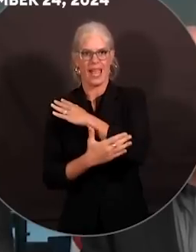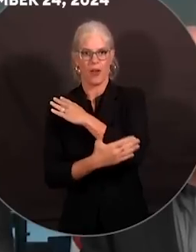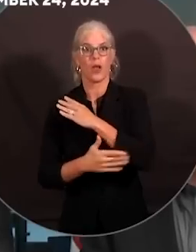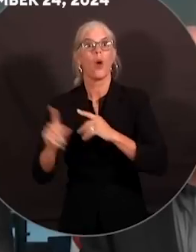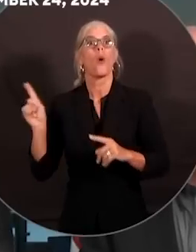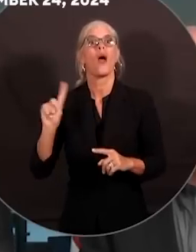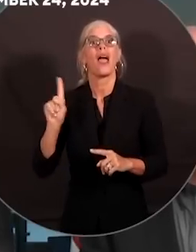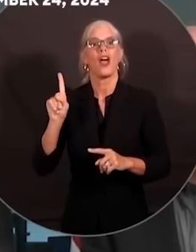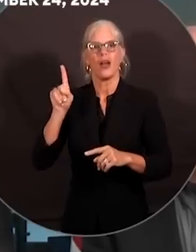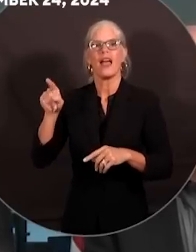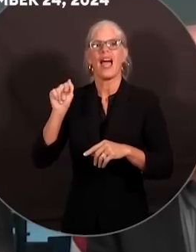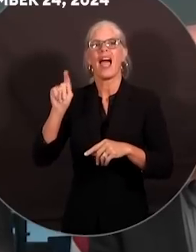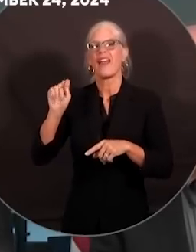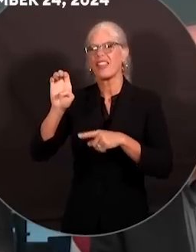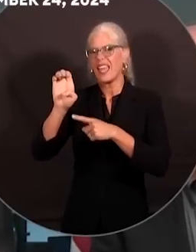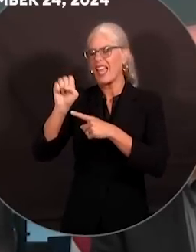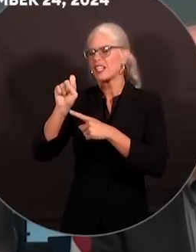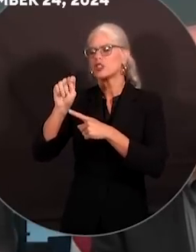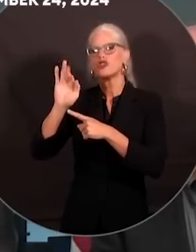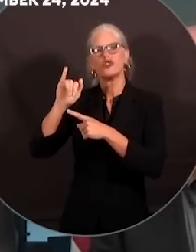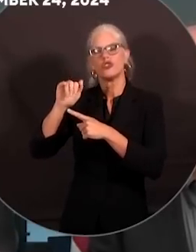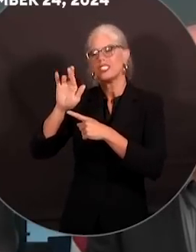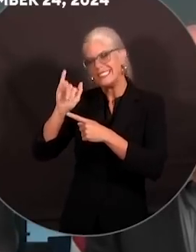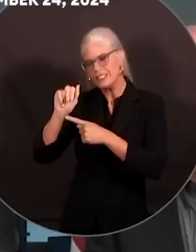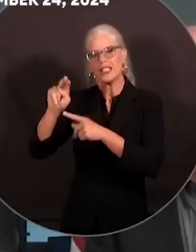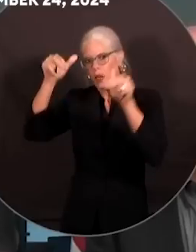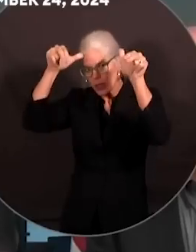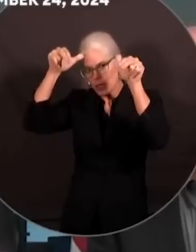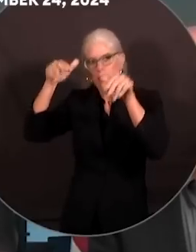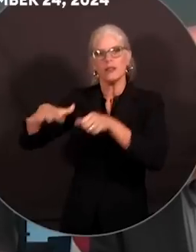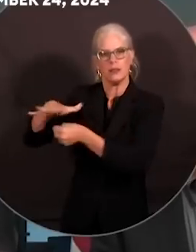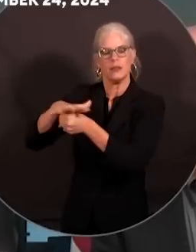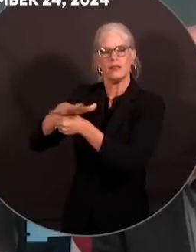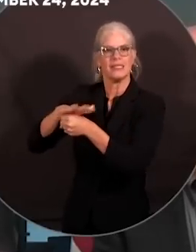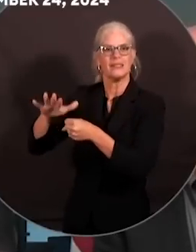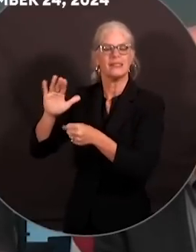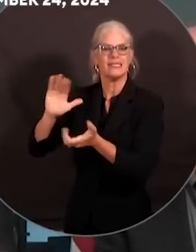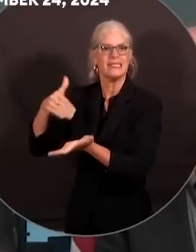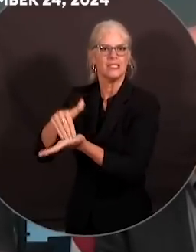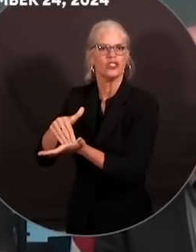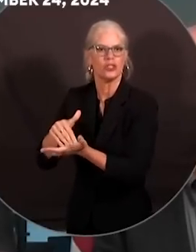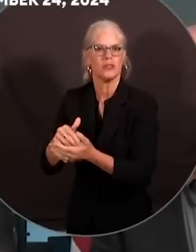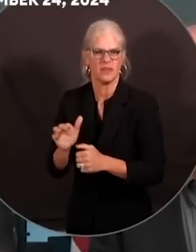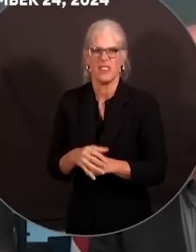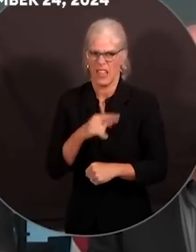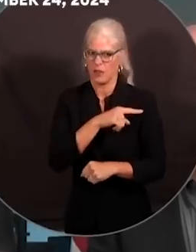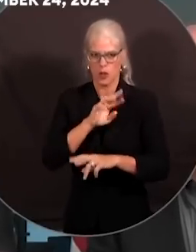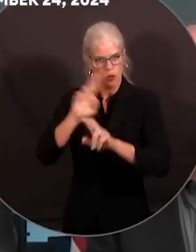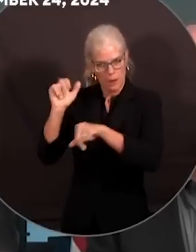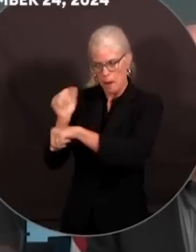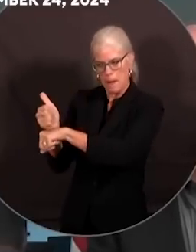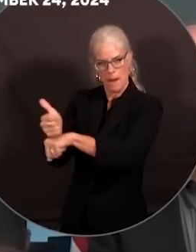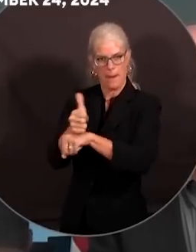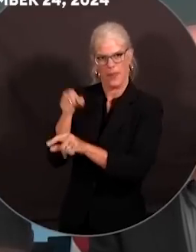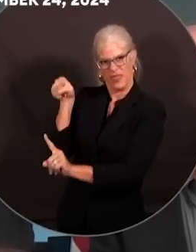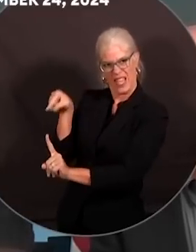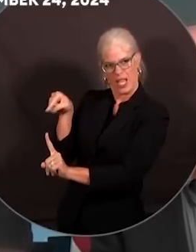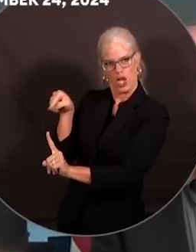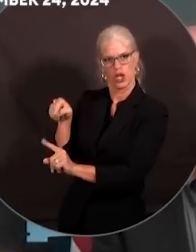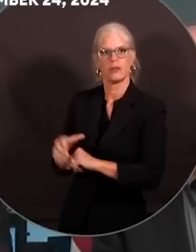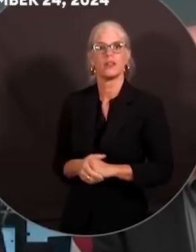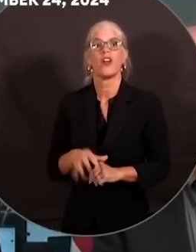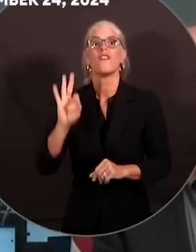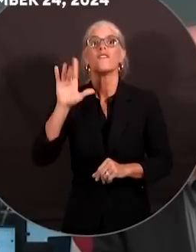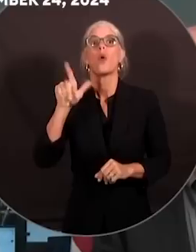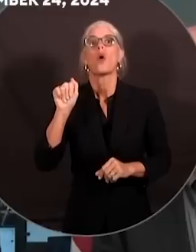equestrian center there. And the goal is to have that ready when the storm passes, get those where they need to be. Florida Department of